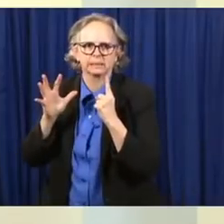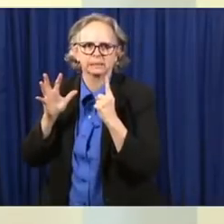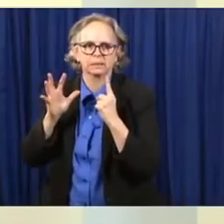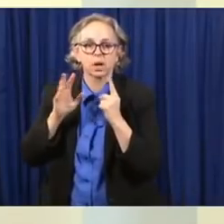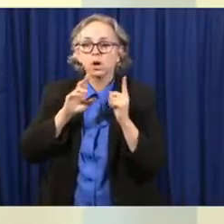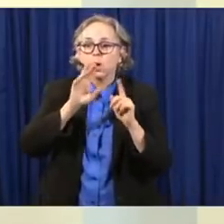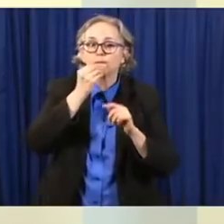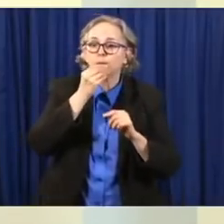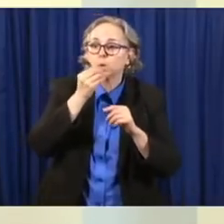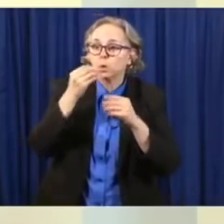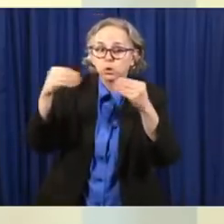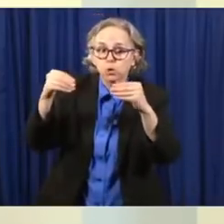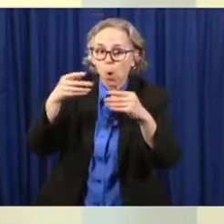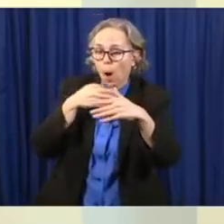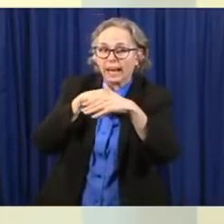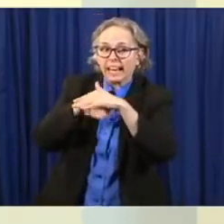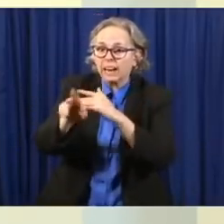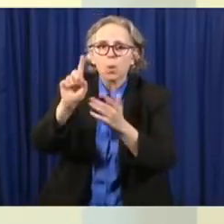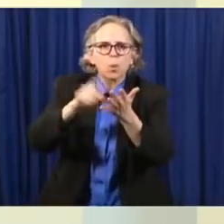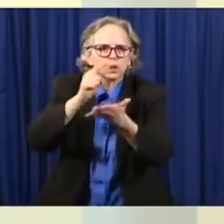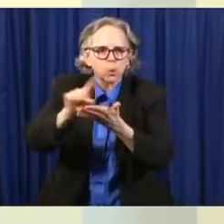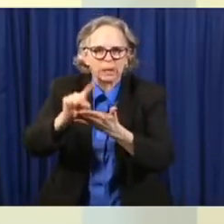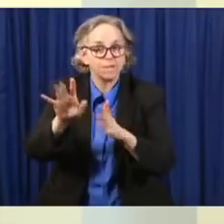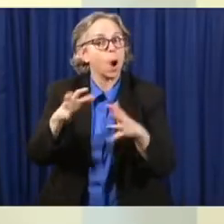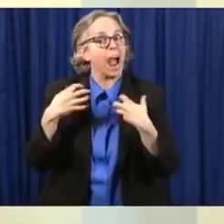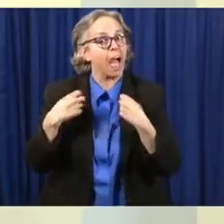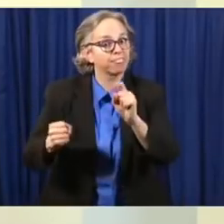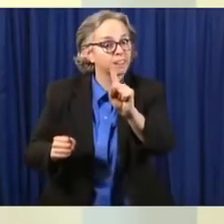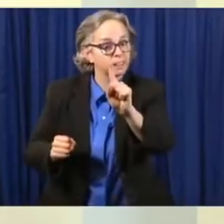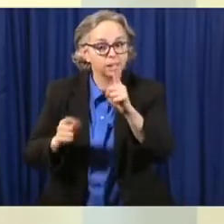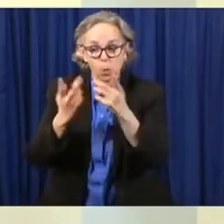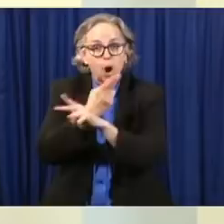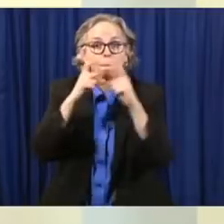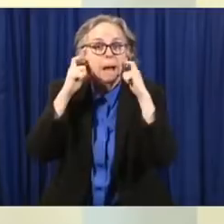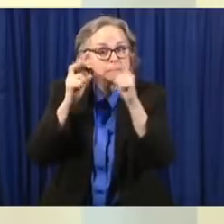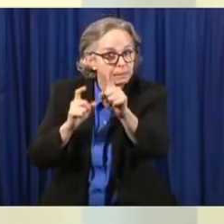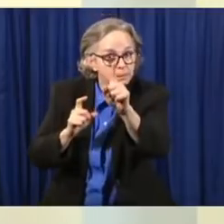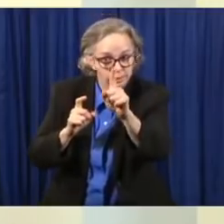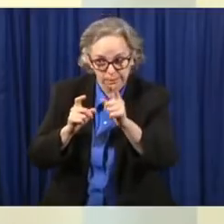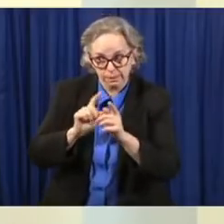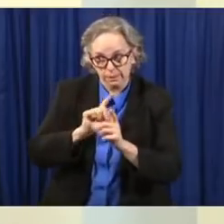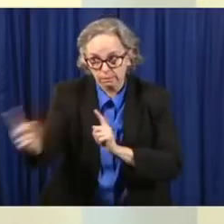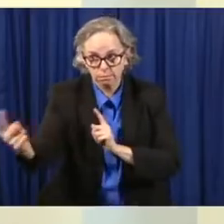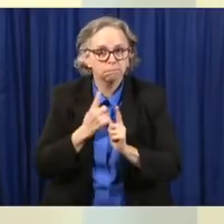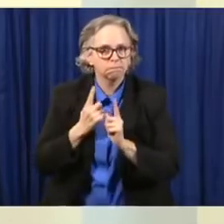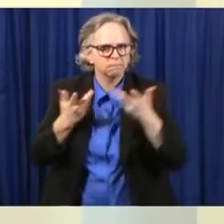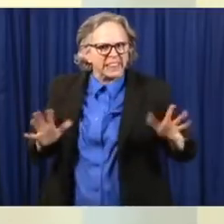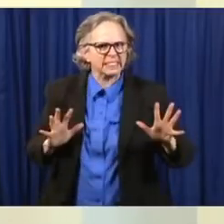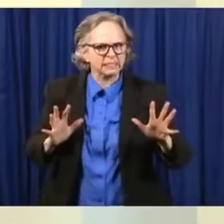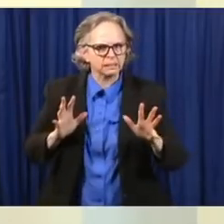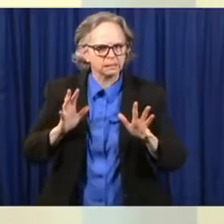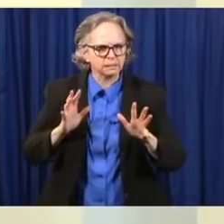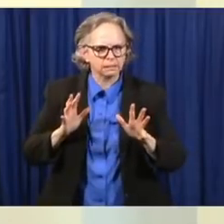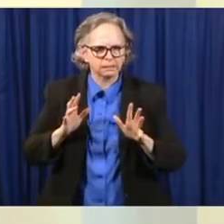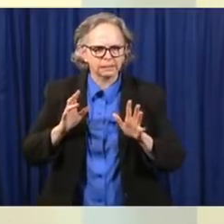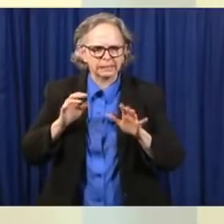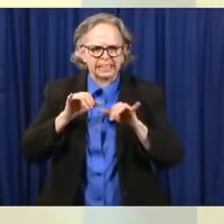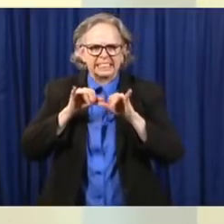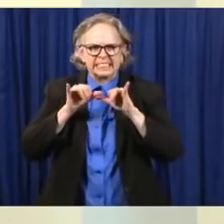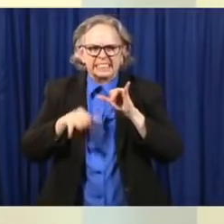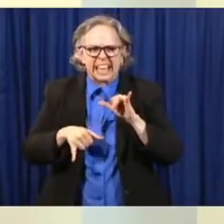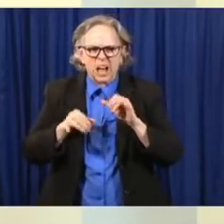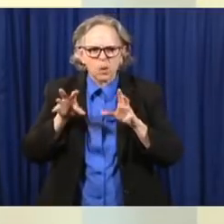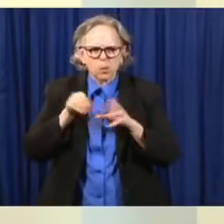you're out there. And the business is doing it in this right way. The truth is, we should still be in our clans for